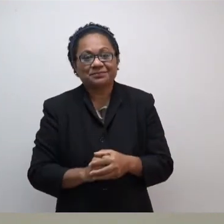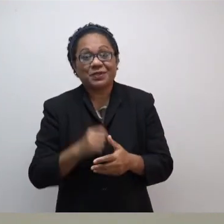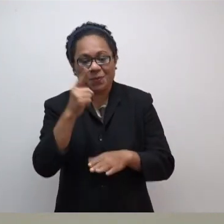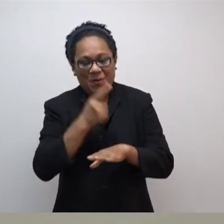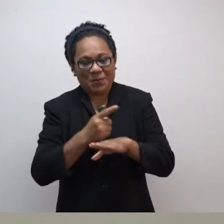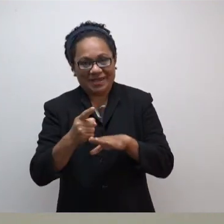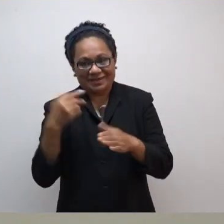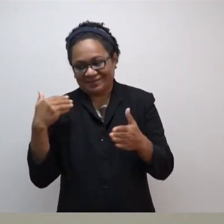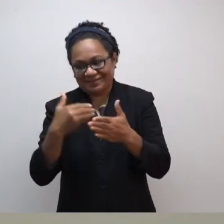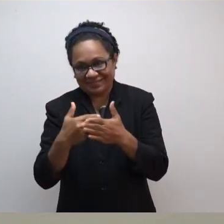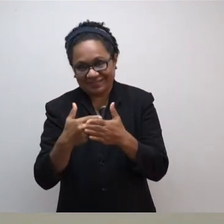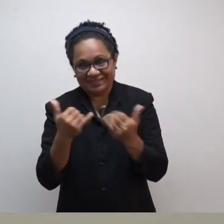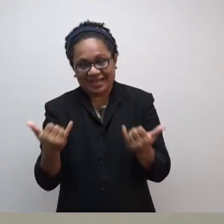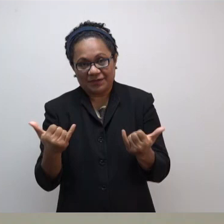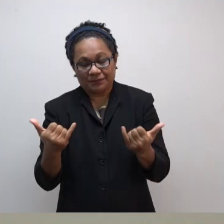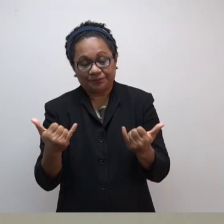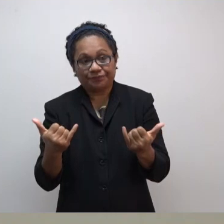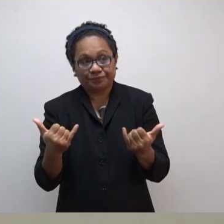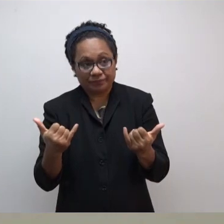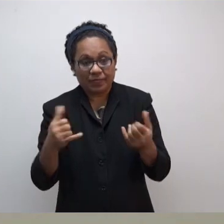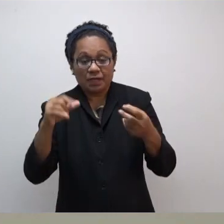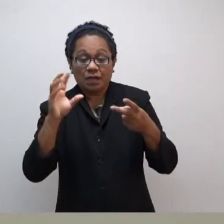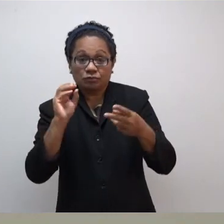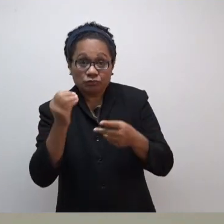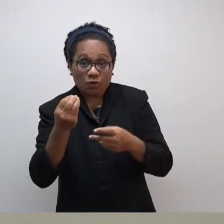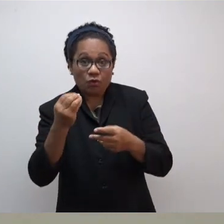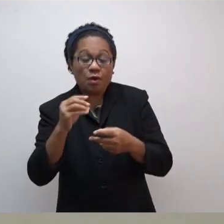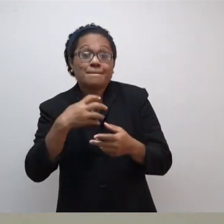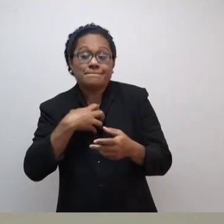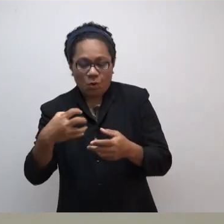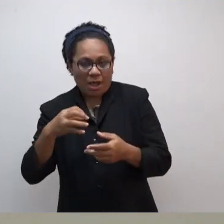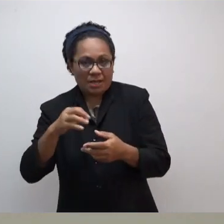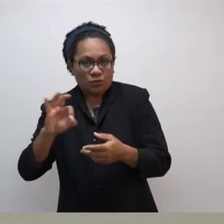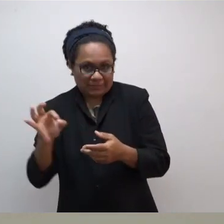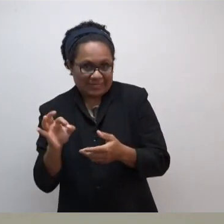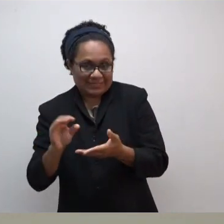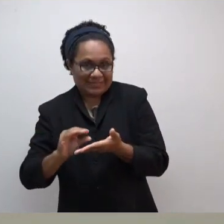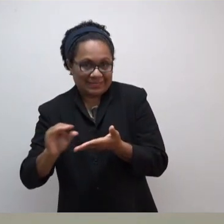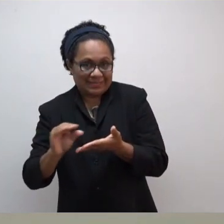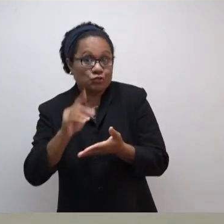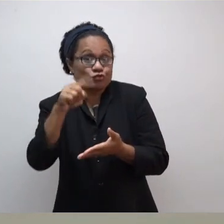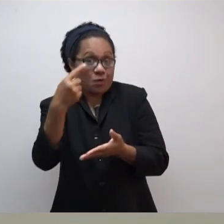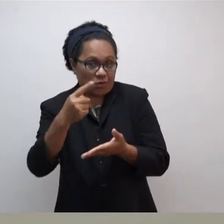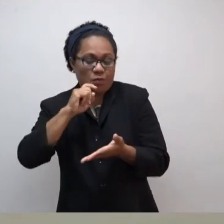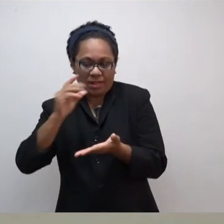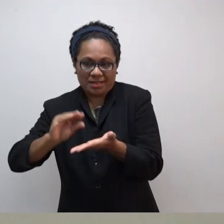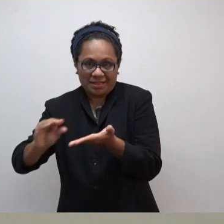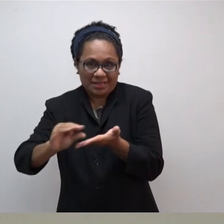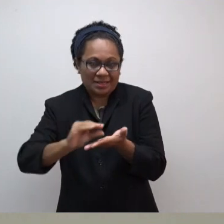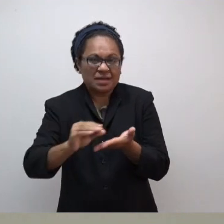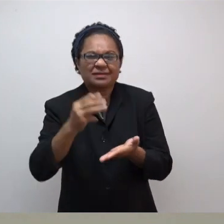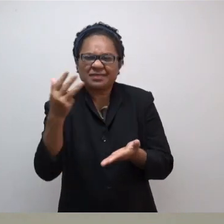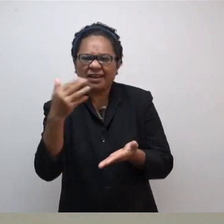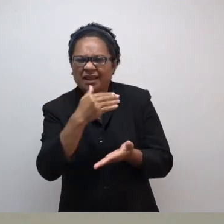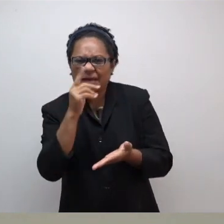week. We expect another 3,900 people to be paid by tomorrow, but these